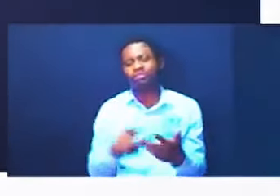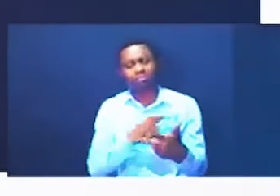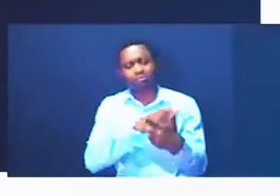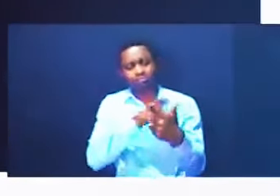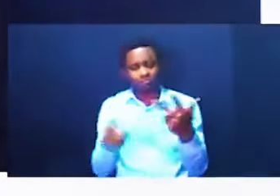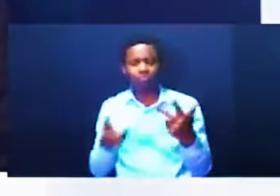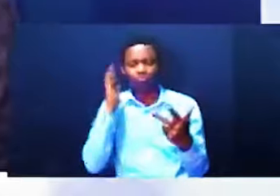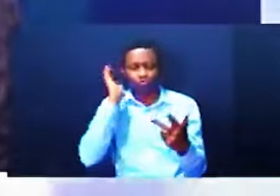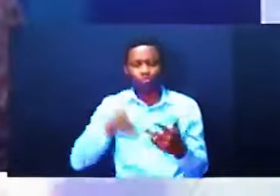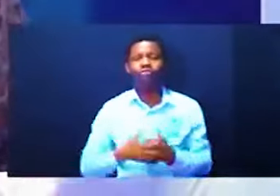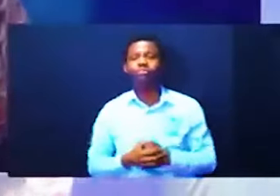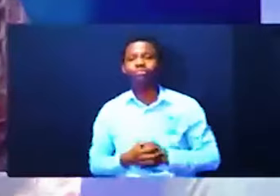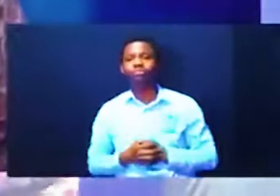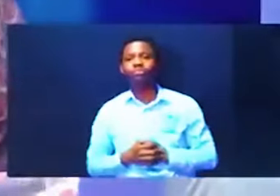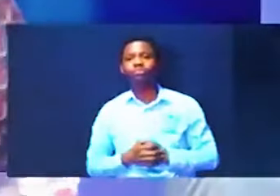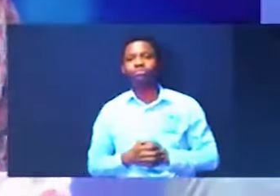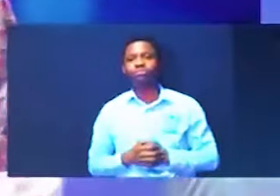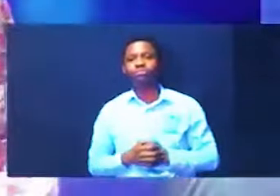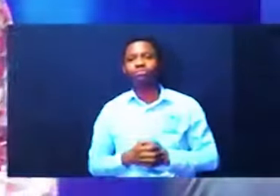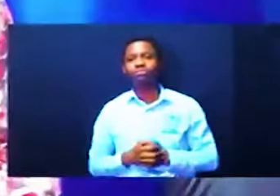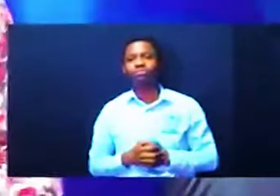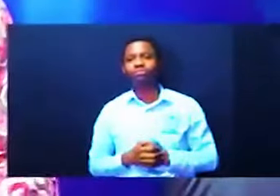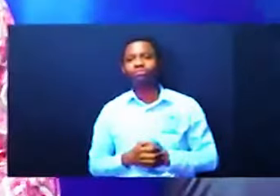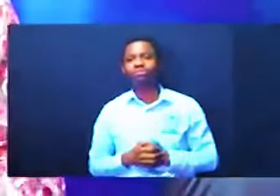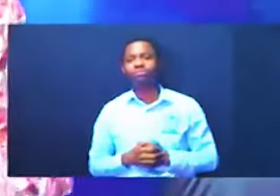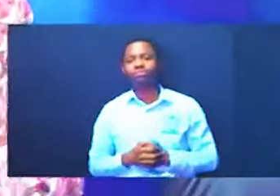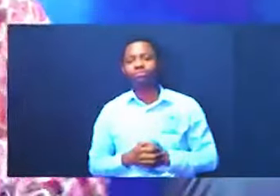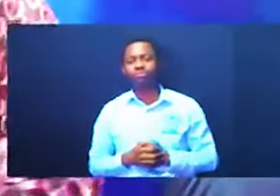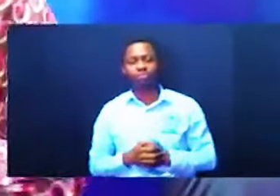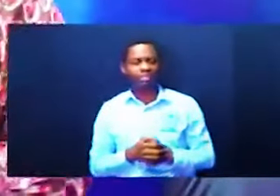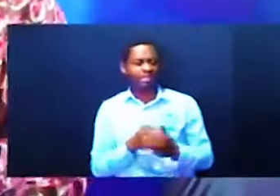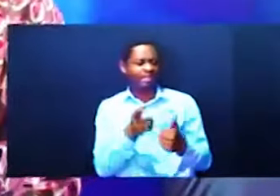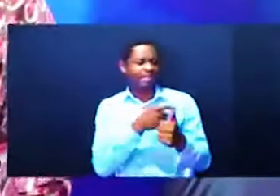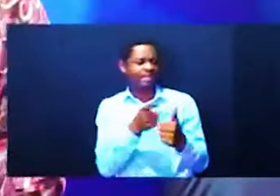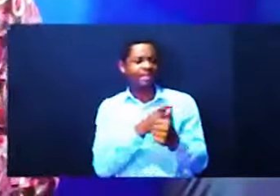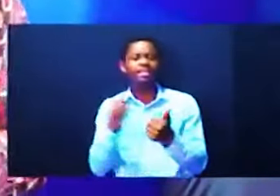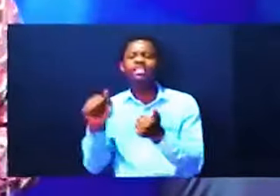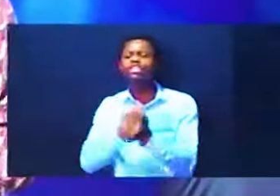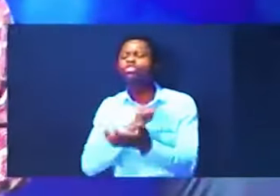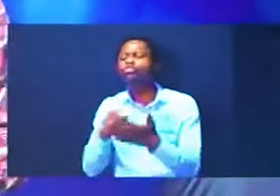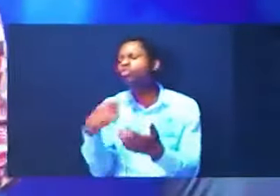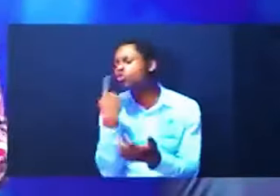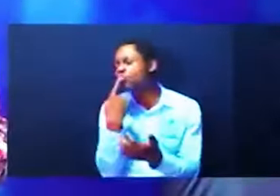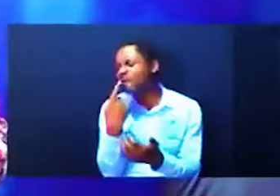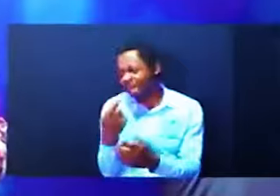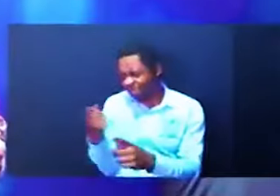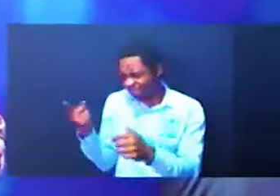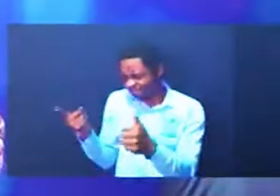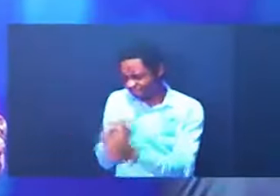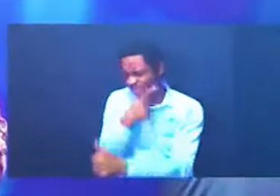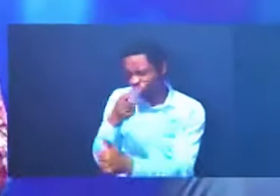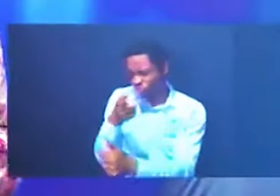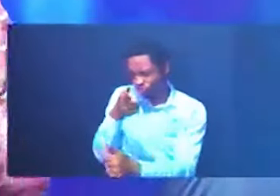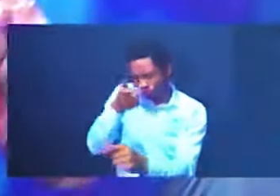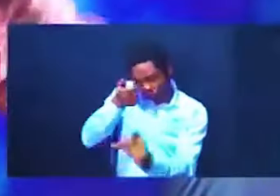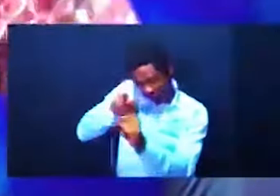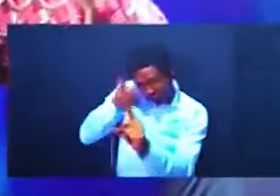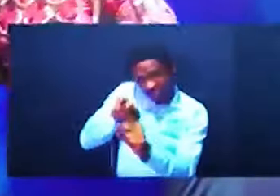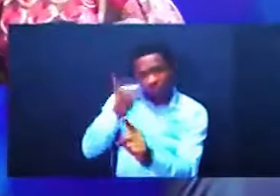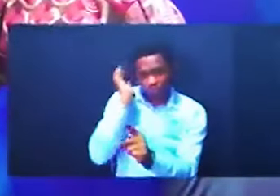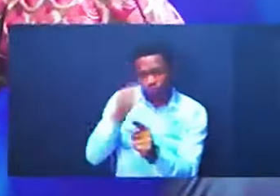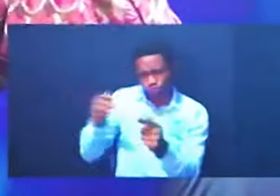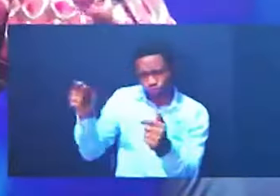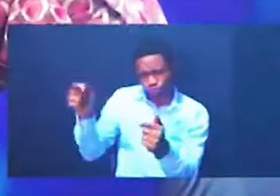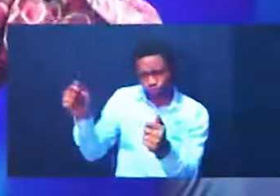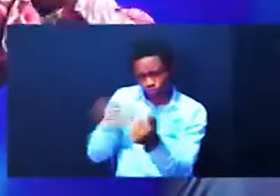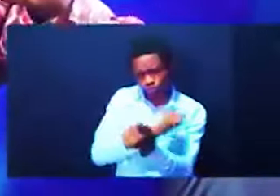Doesn't destroy people, it destroys first you yourself. And yes, sir, see,